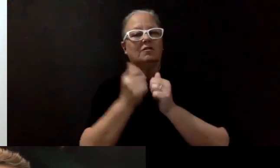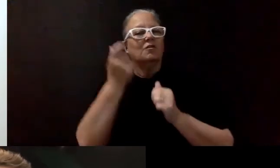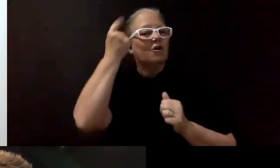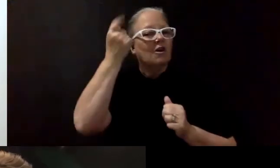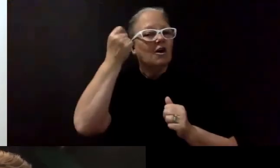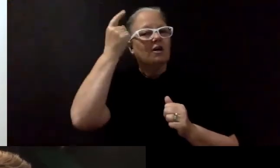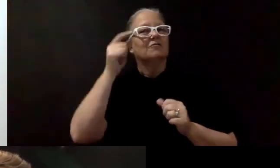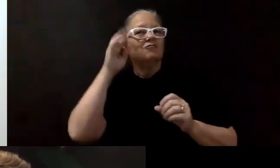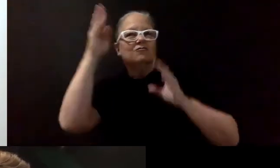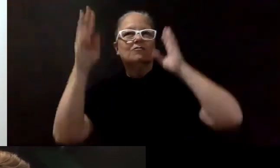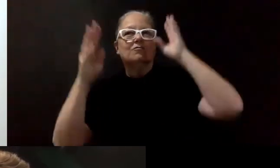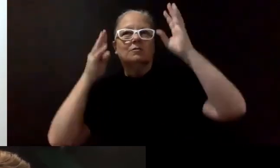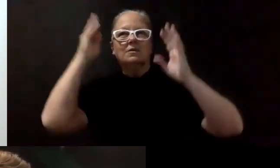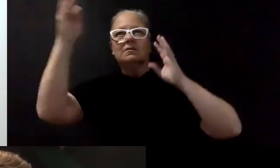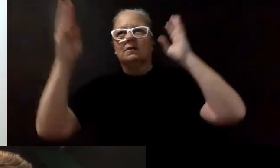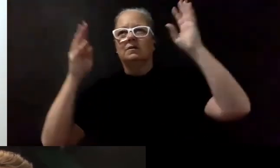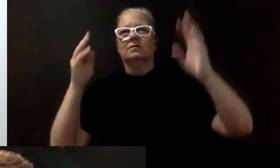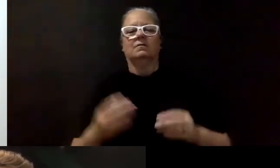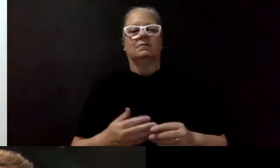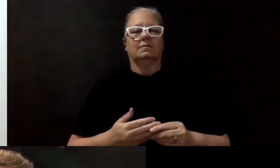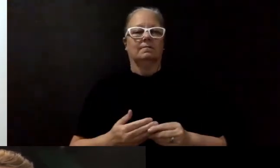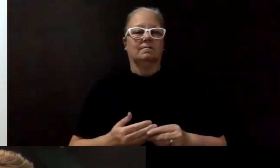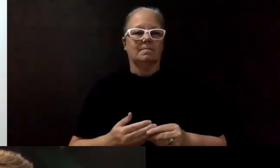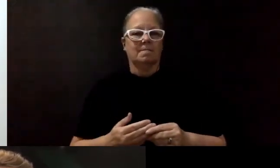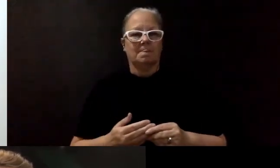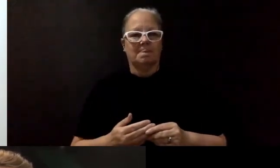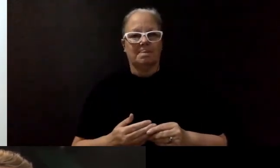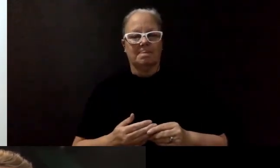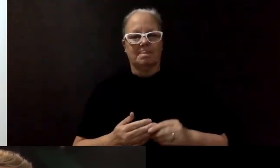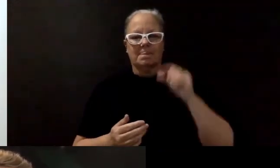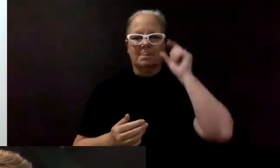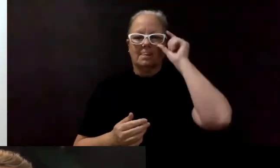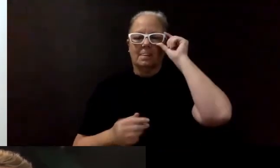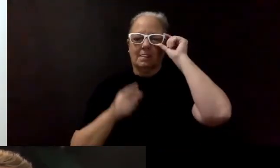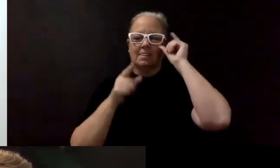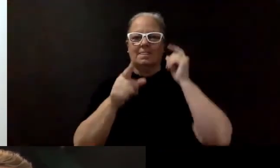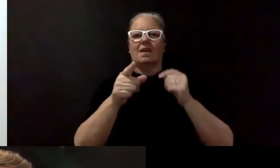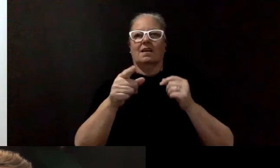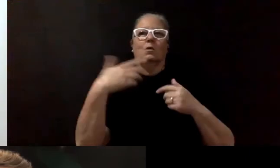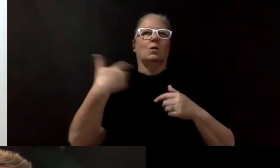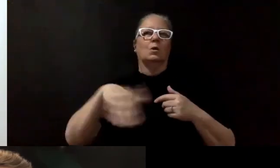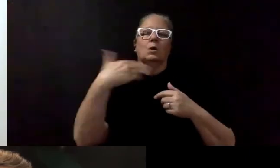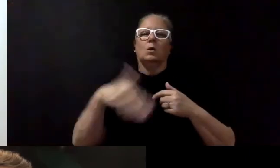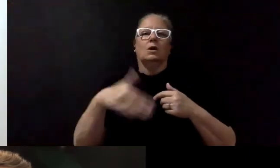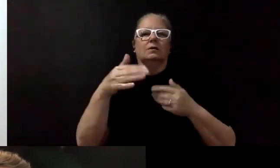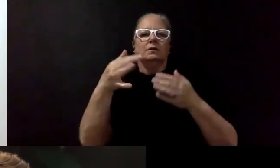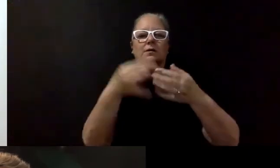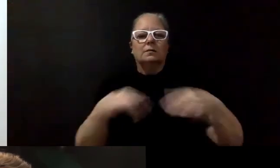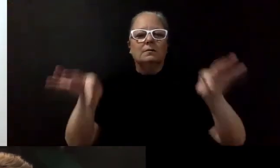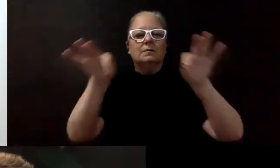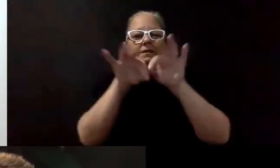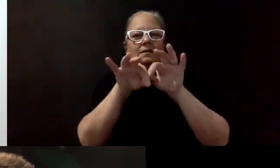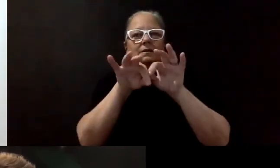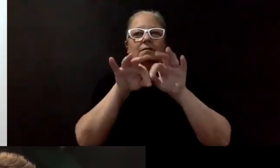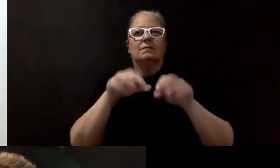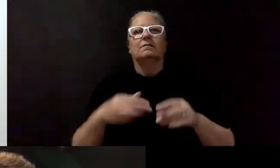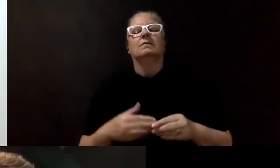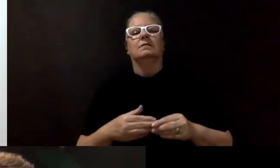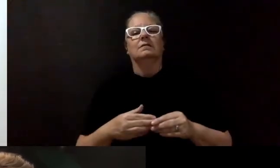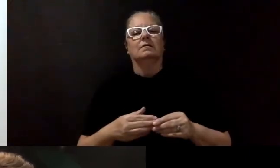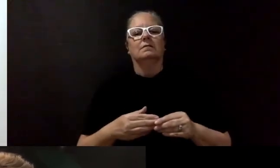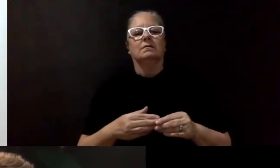creativity. Yes, that point I think is crucial for social inclusion, and you are